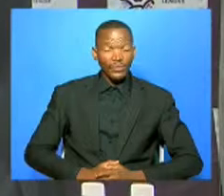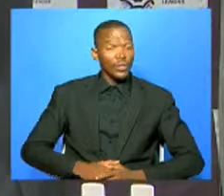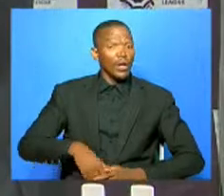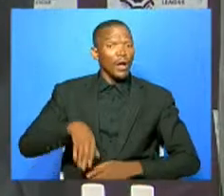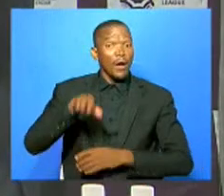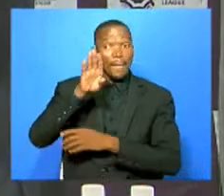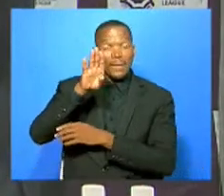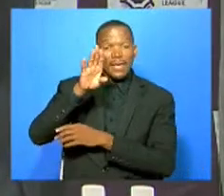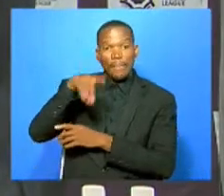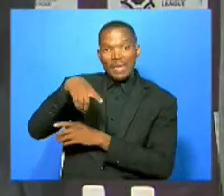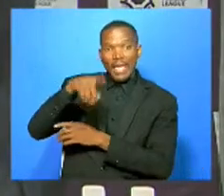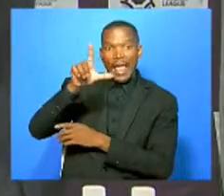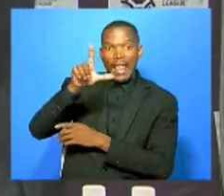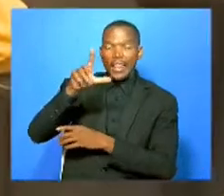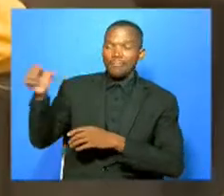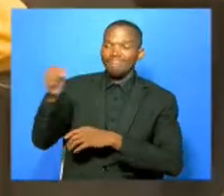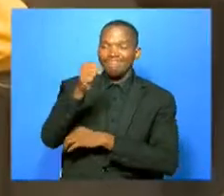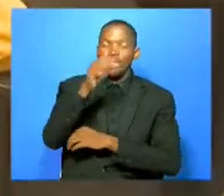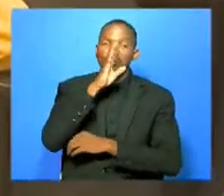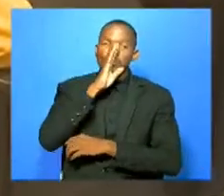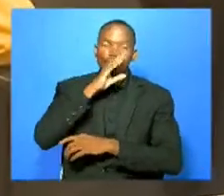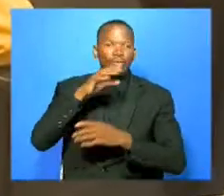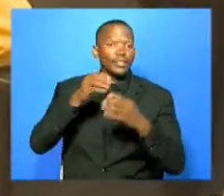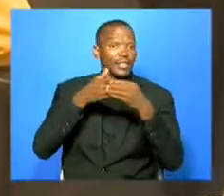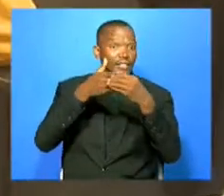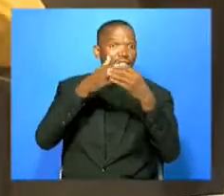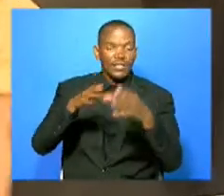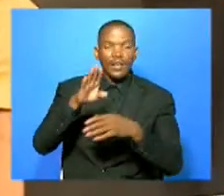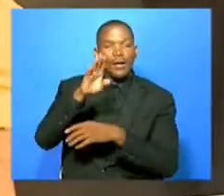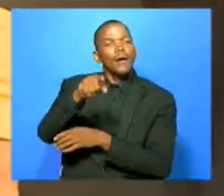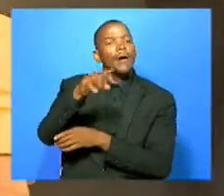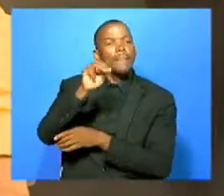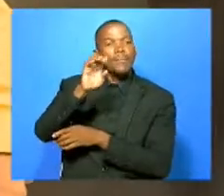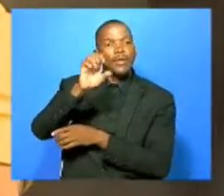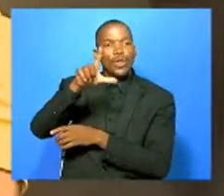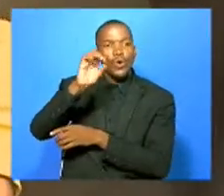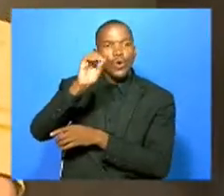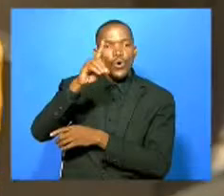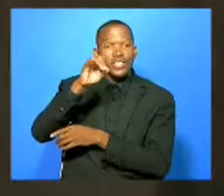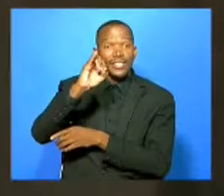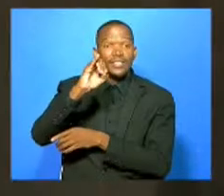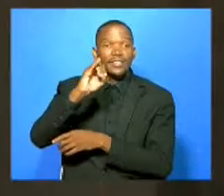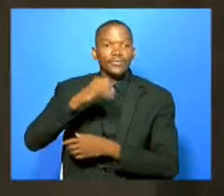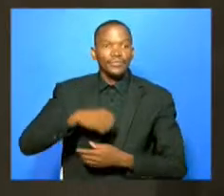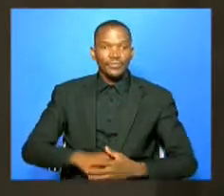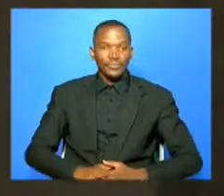Botswana Football League ba thapile Bernard Mamelodi go nna mookamedi wa lekgotla leo.